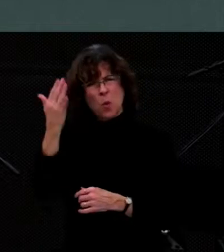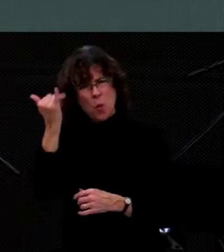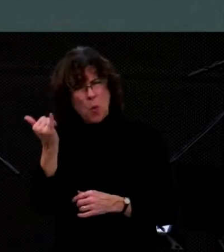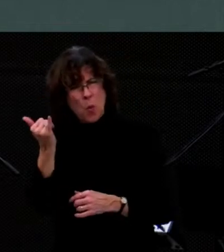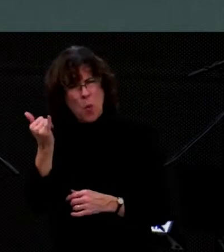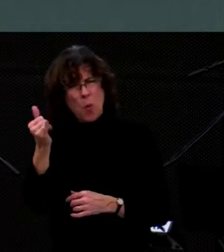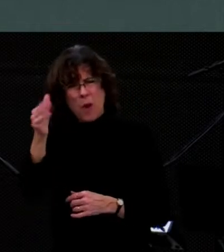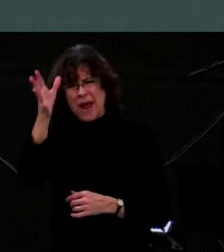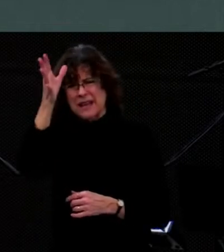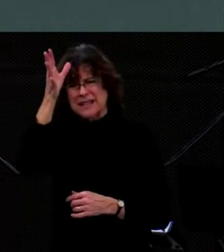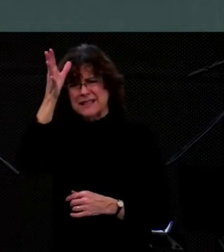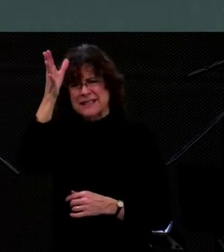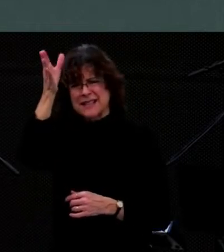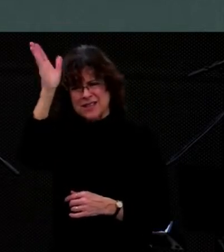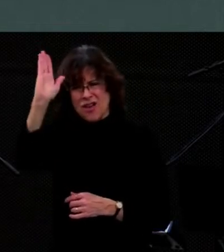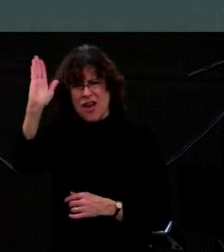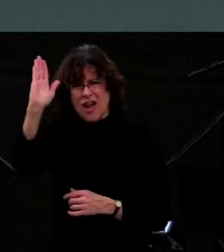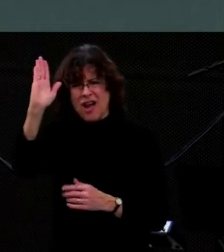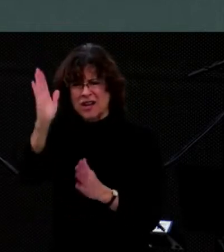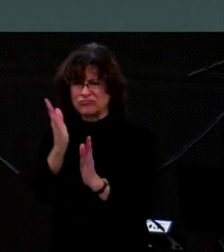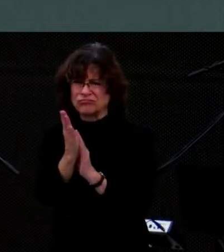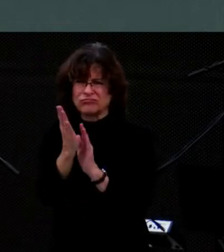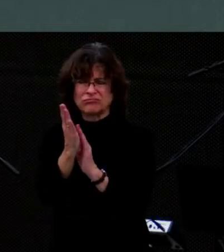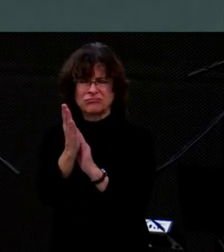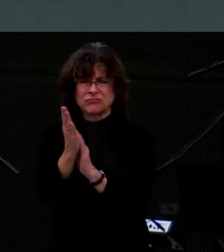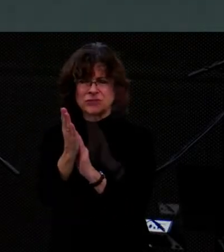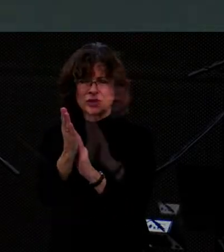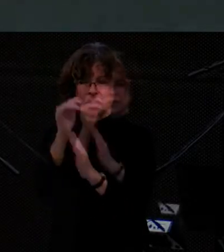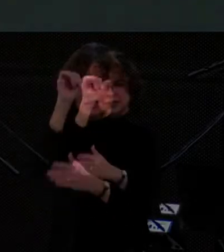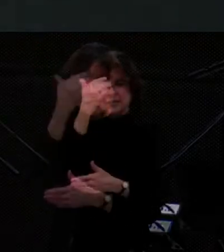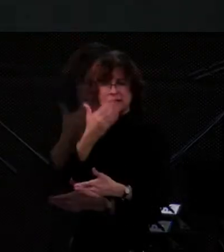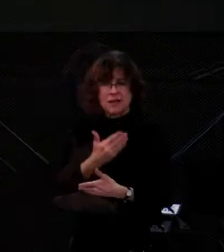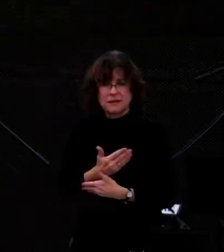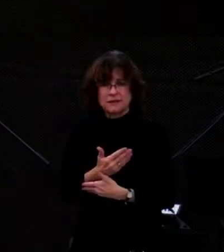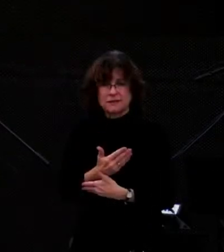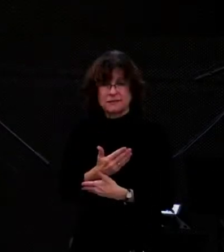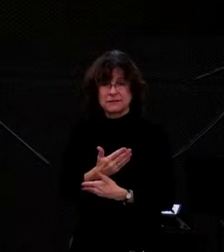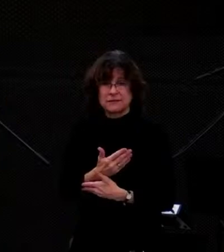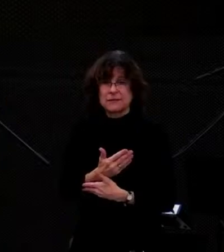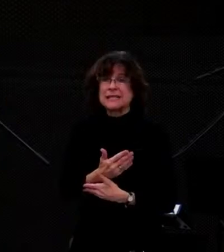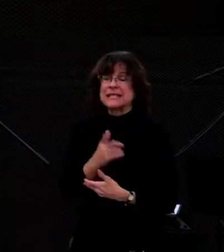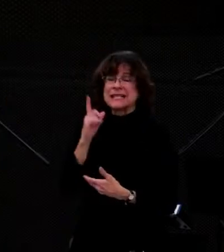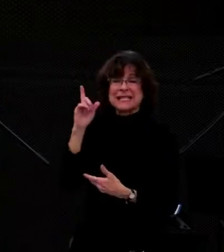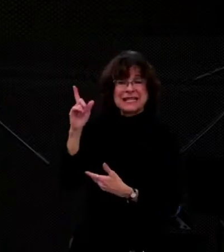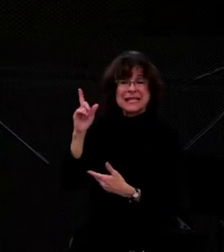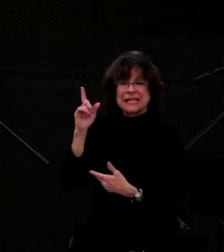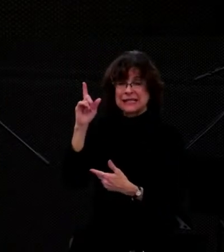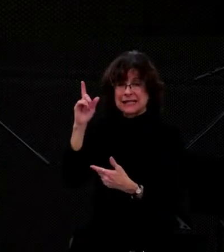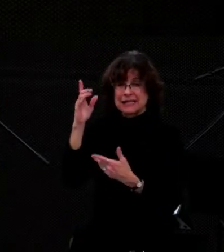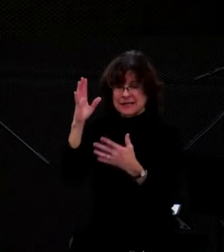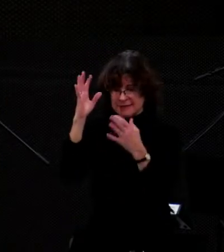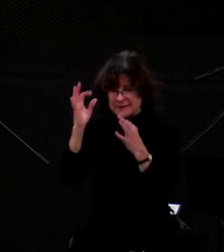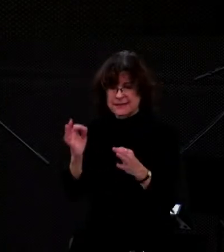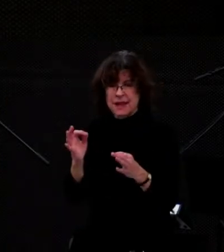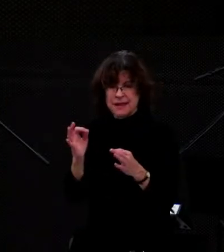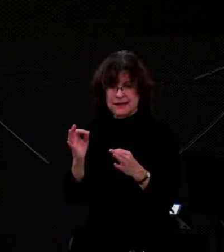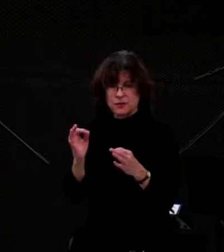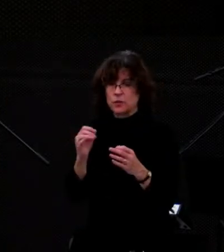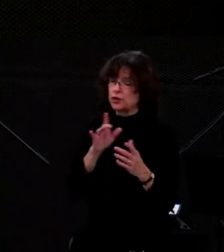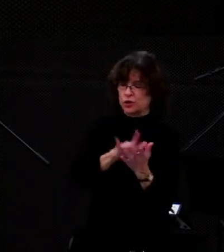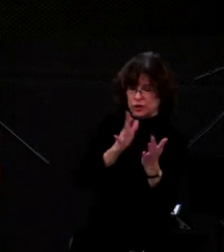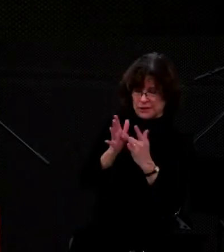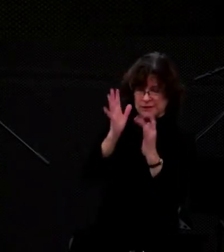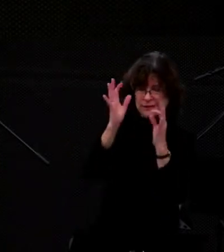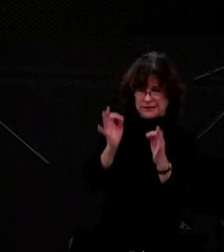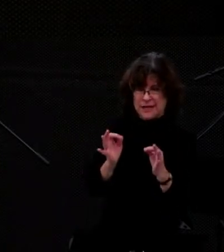Jesus? Because even though it was within his rights and privileges, he laid those things down in order to serve even